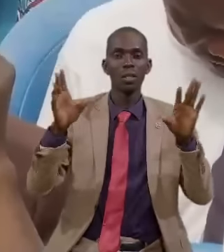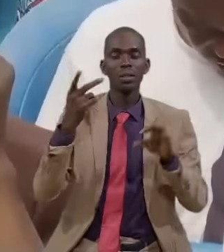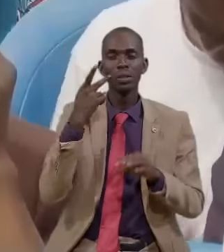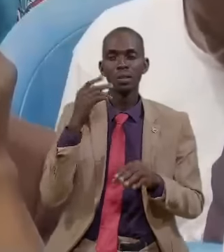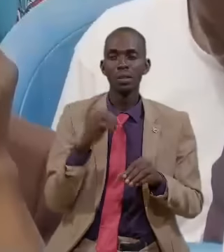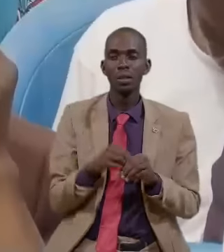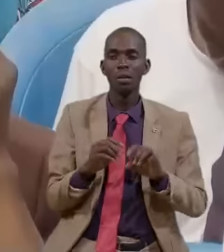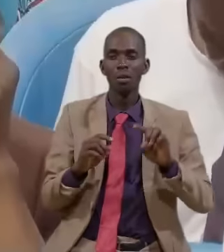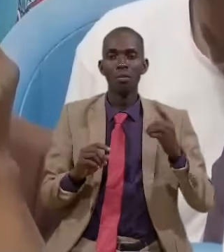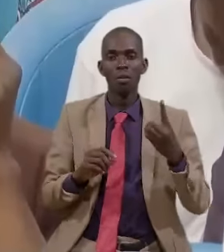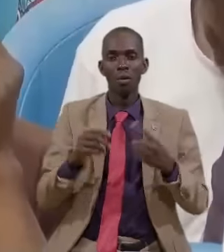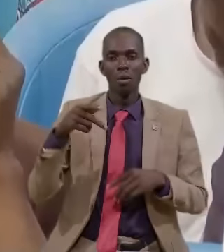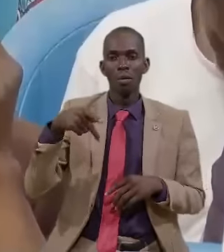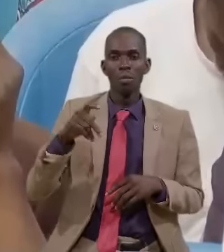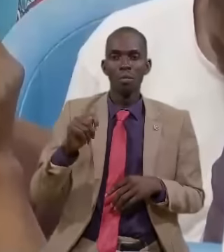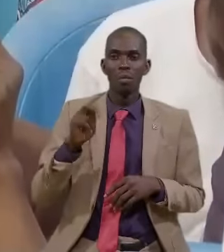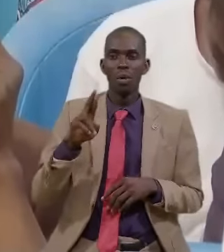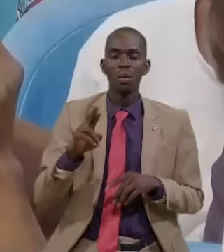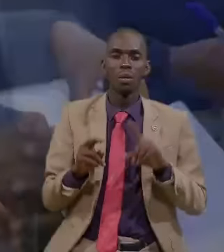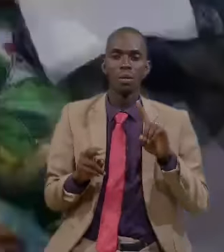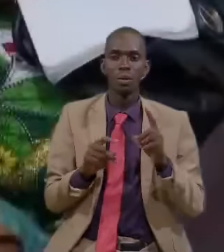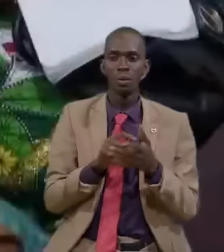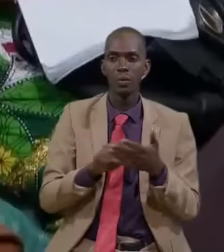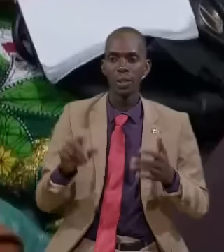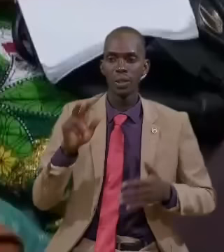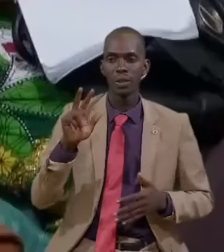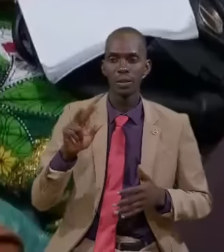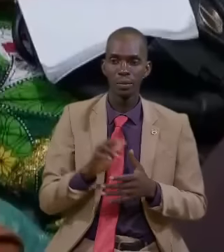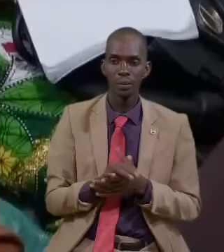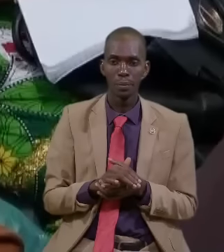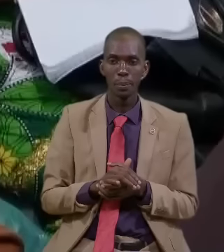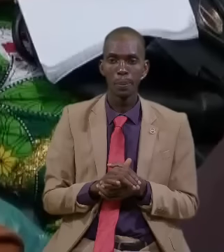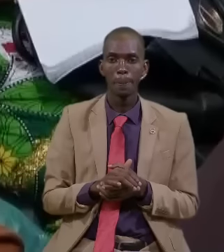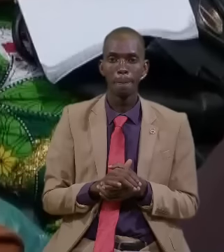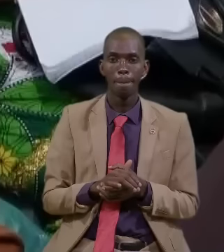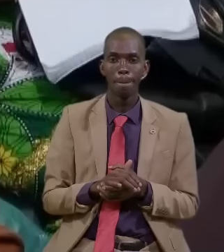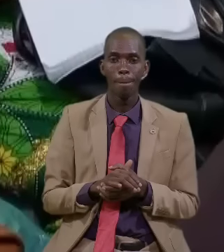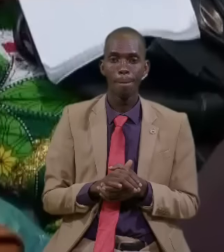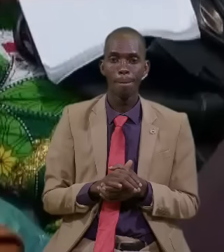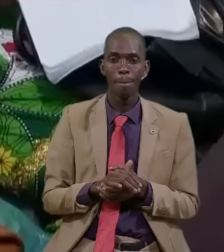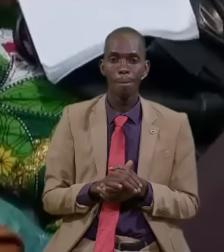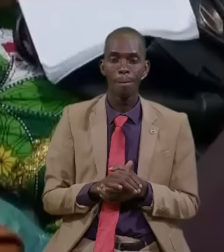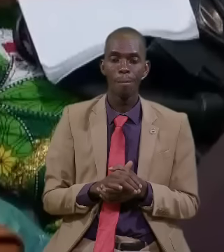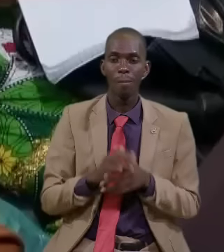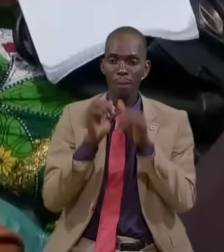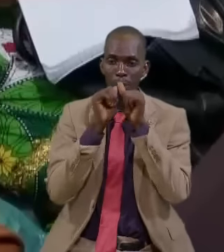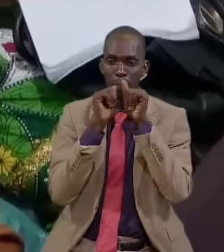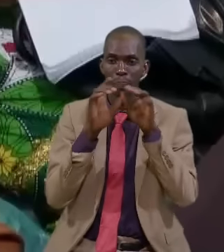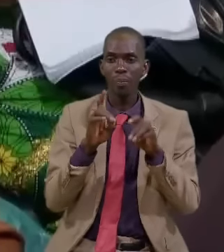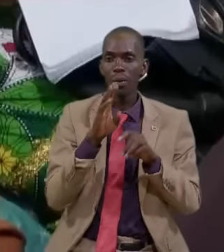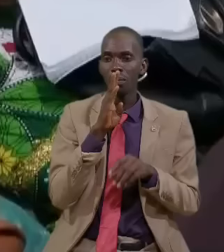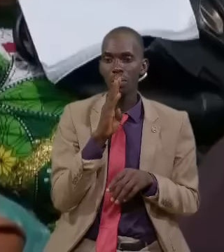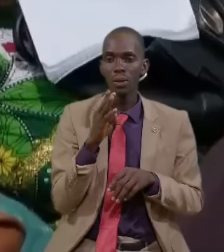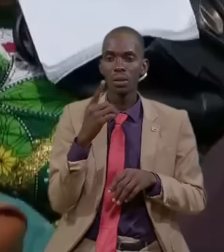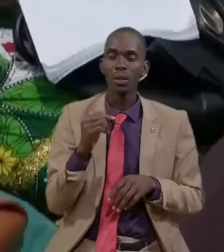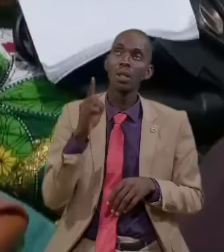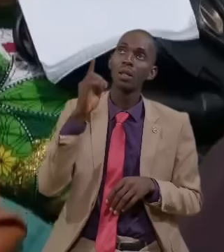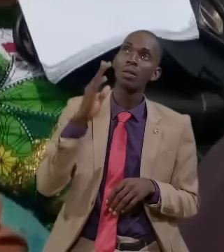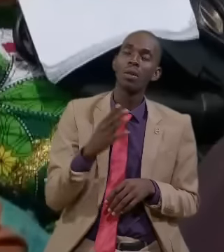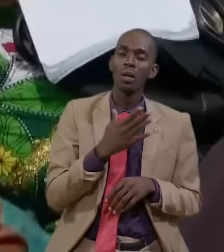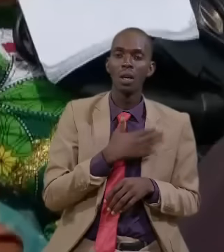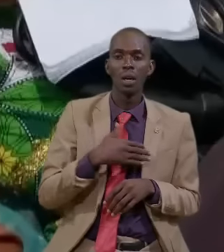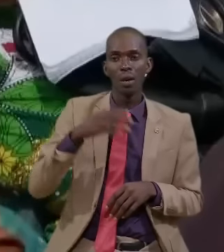1, reading from verse 3. 1 Peter chapter 1, verse 3. Blessed be the God and Father of